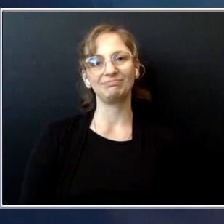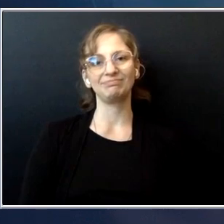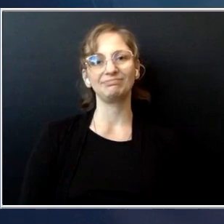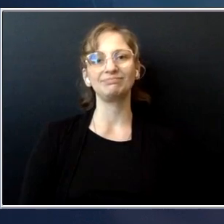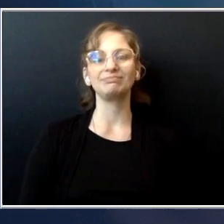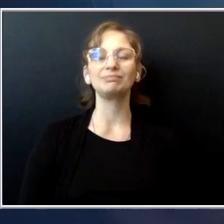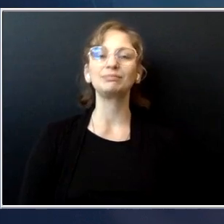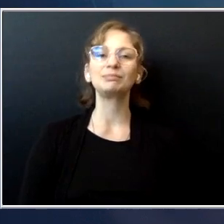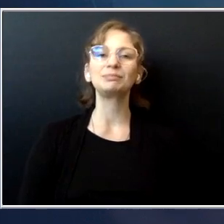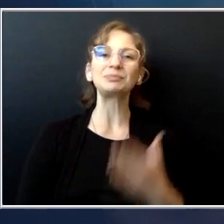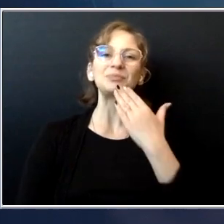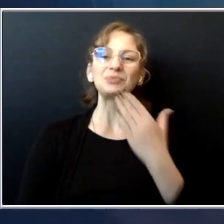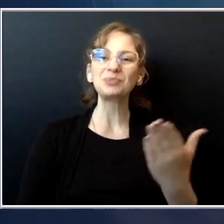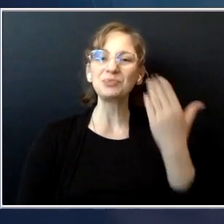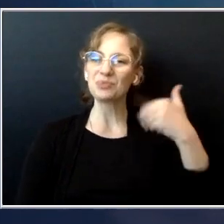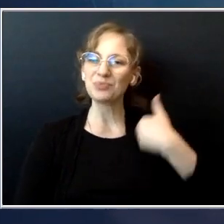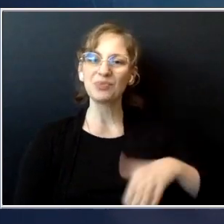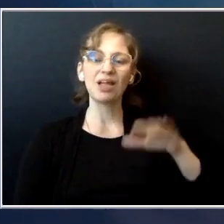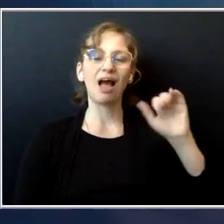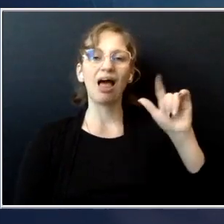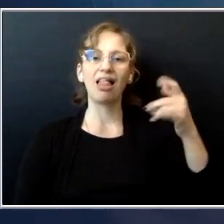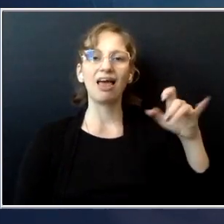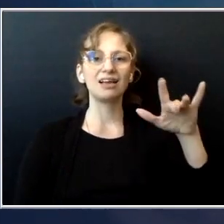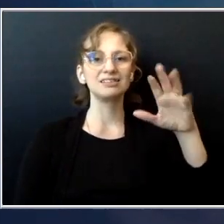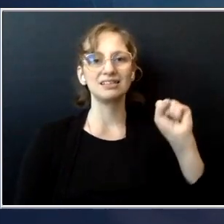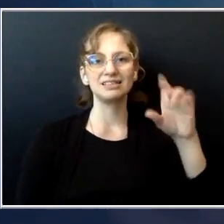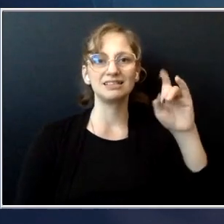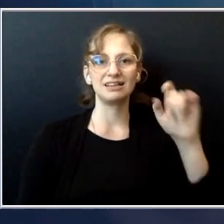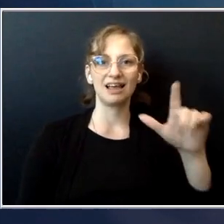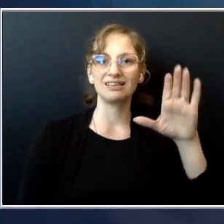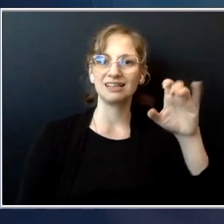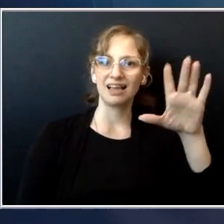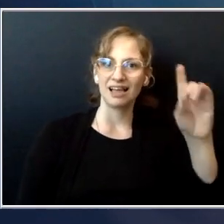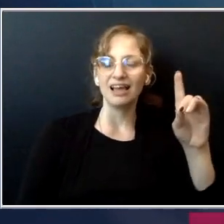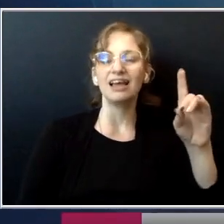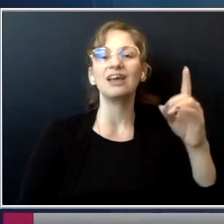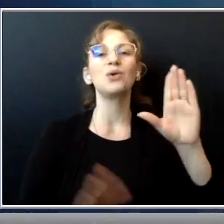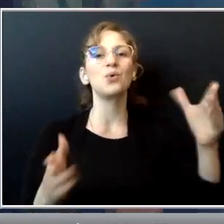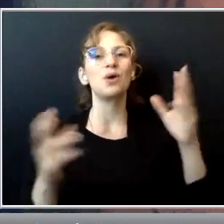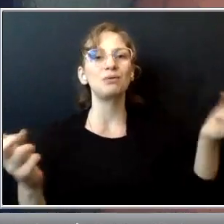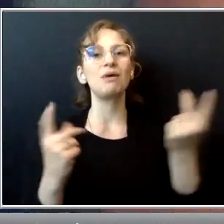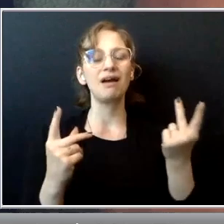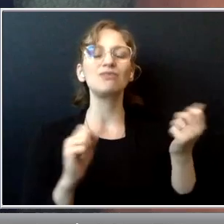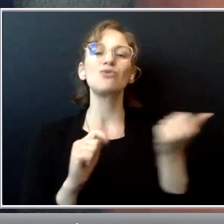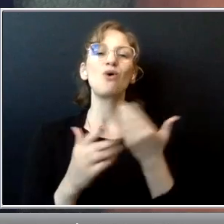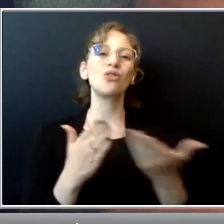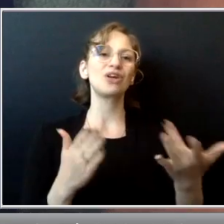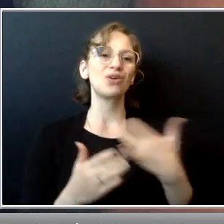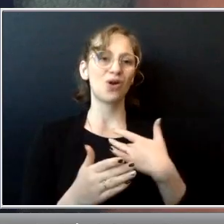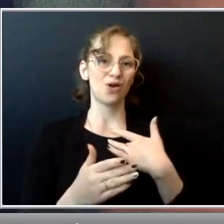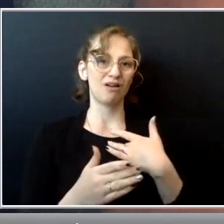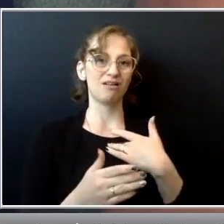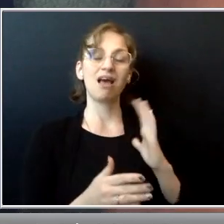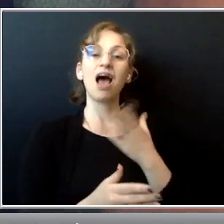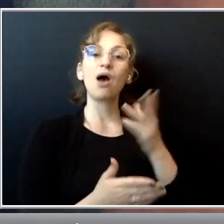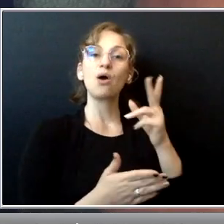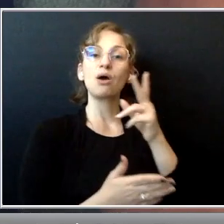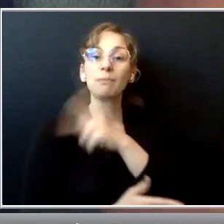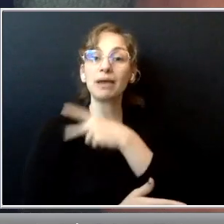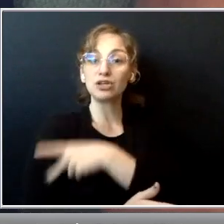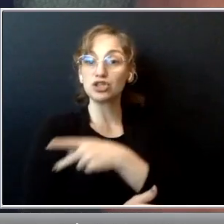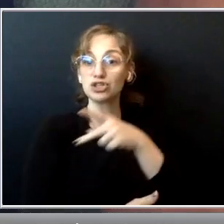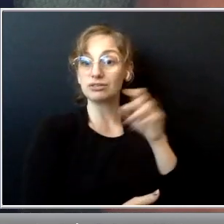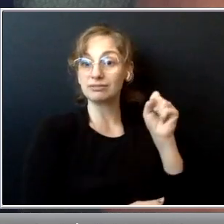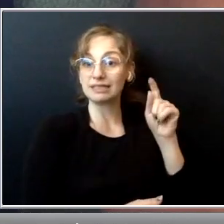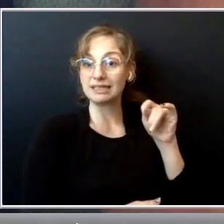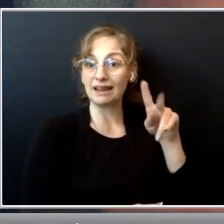Good morning, I'm Alexis Del Cid. Welcome back to All Things Heart. This is what our patient Steve saw when he woke up